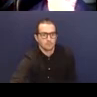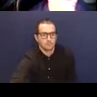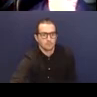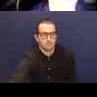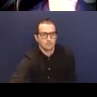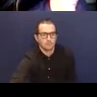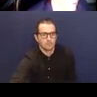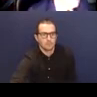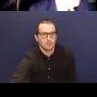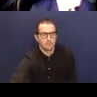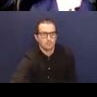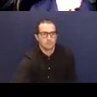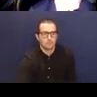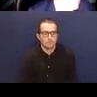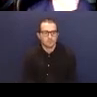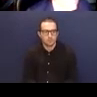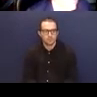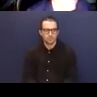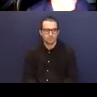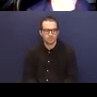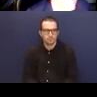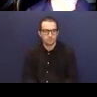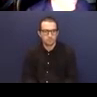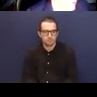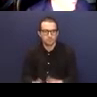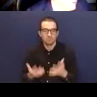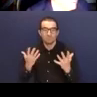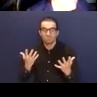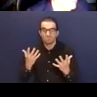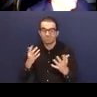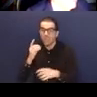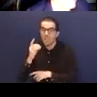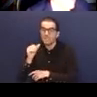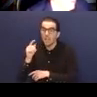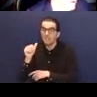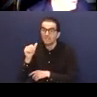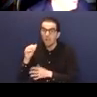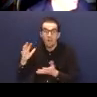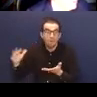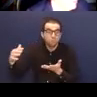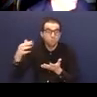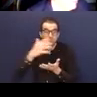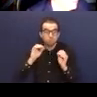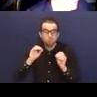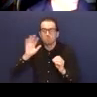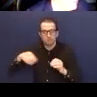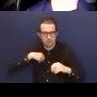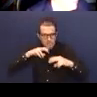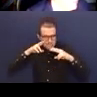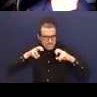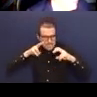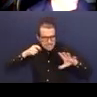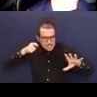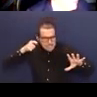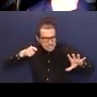be tough to answer because there isn't a lot of data on disability which we can rely on. However, we've done some digging and come up with